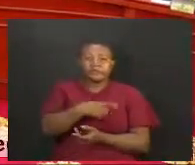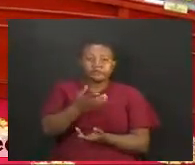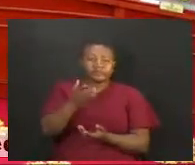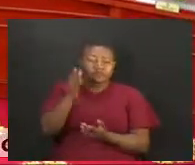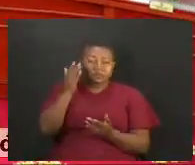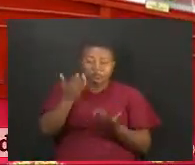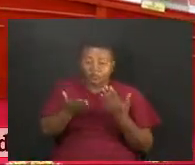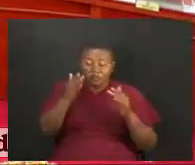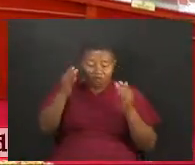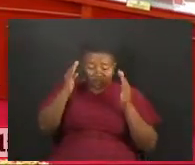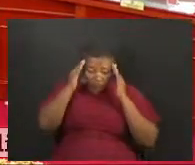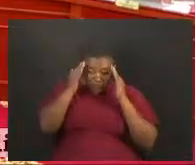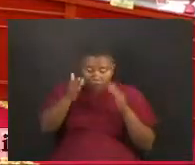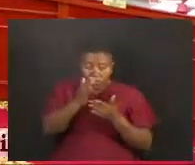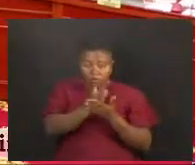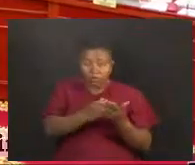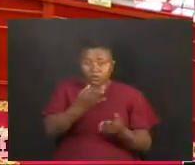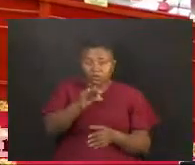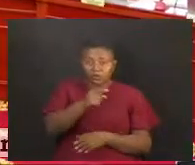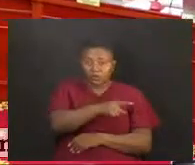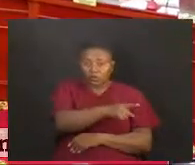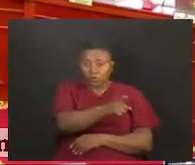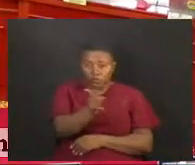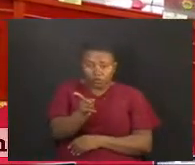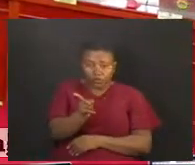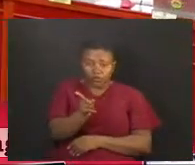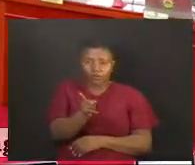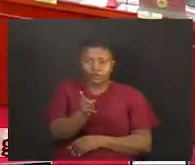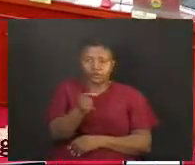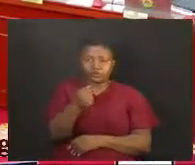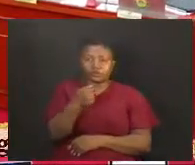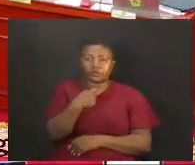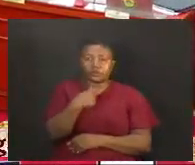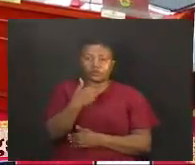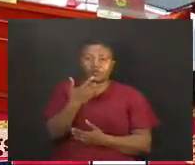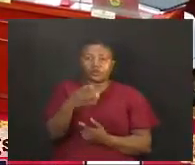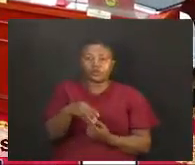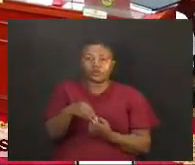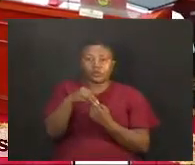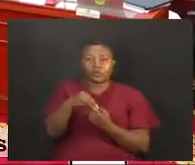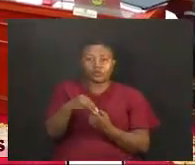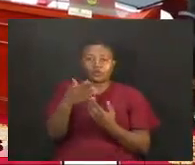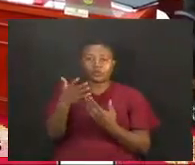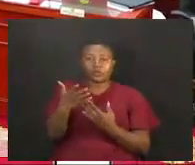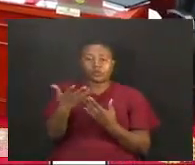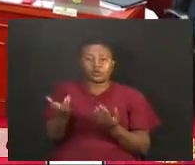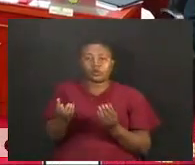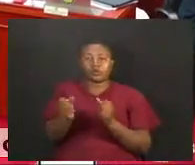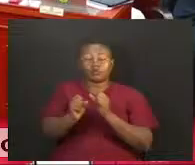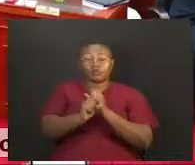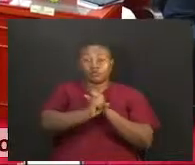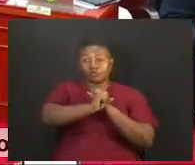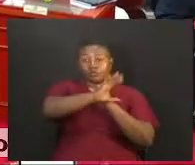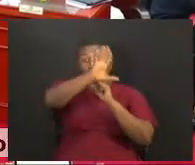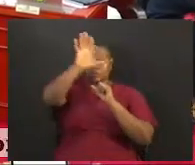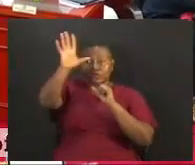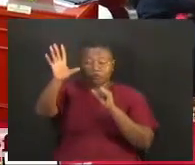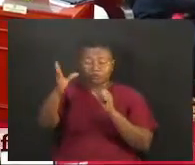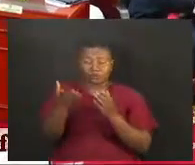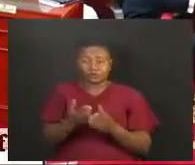some of you, and we particularly want to project